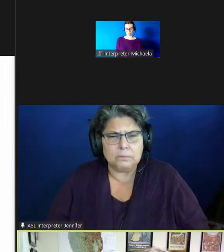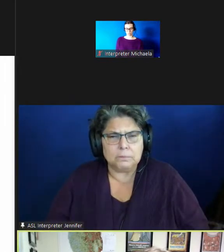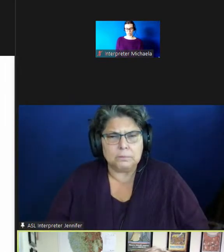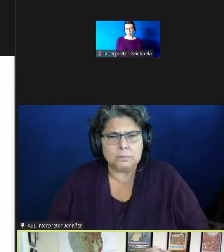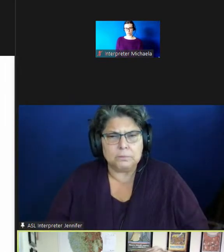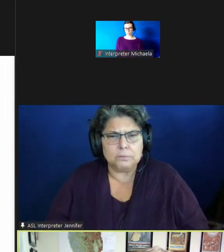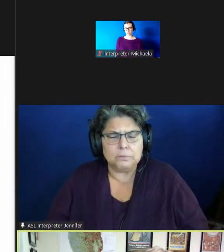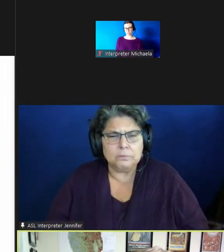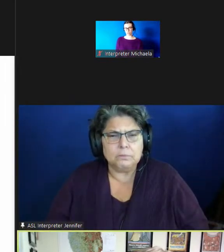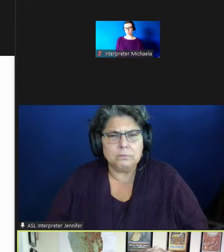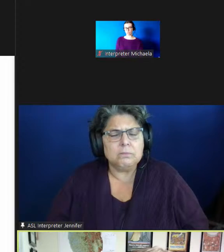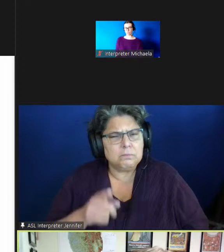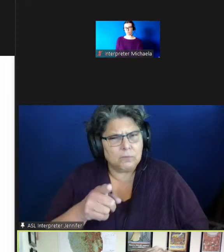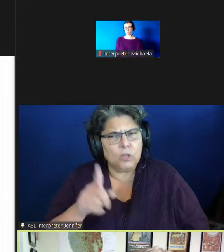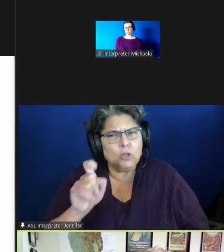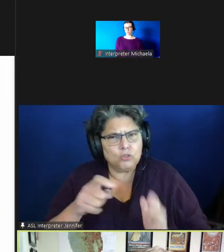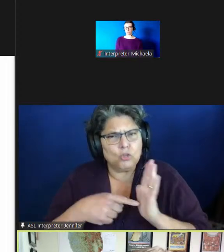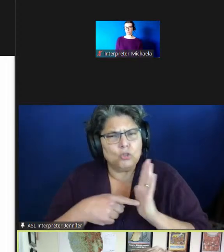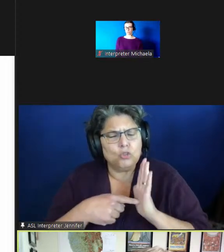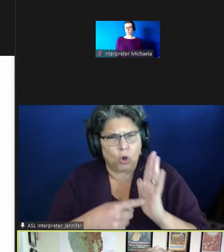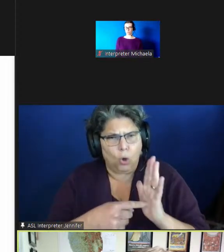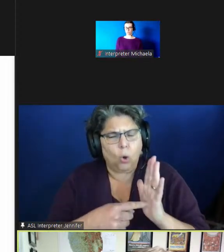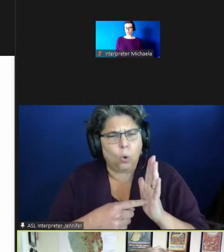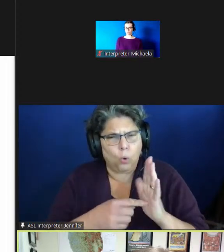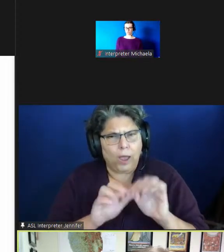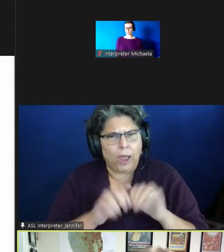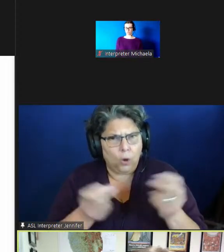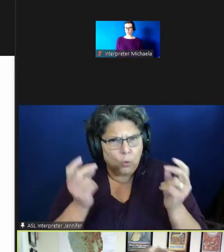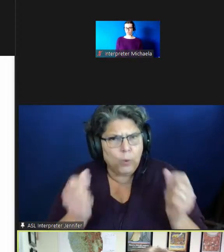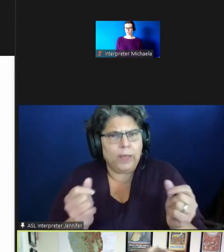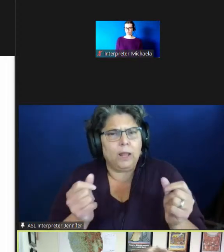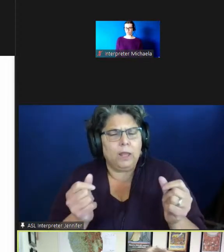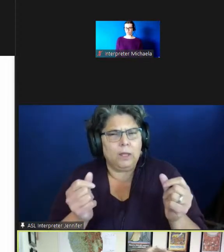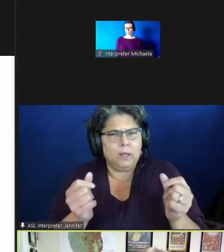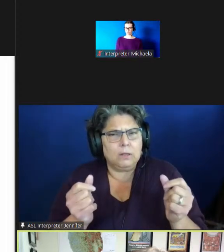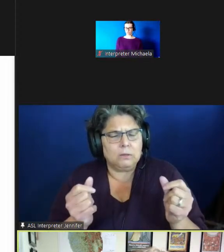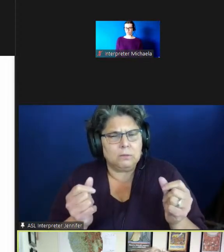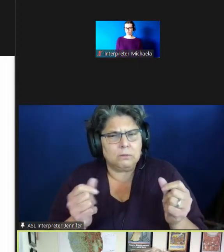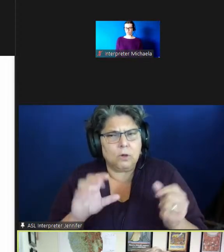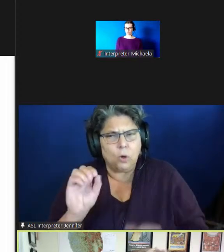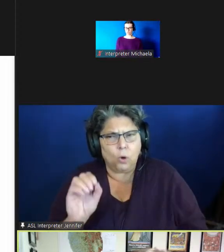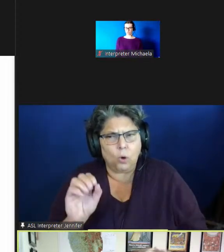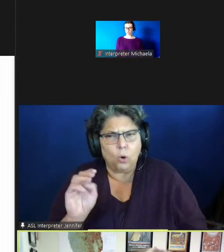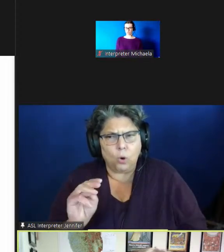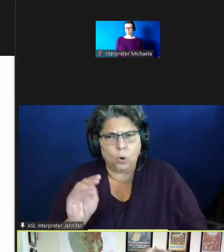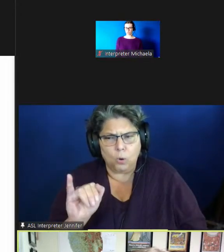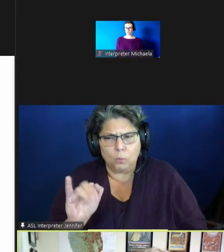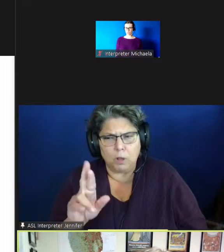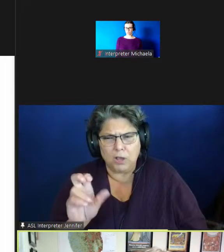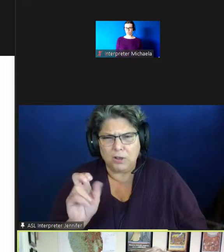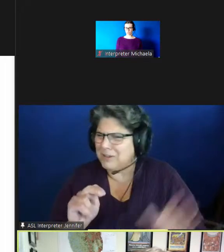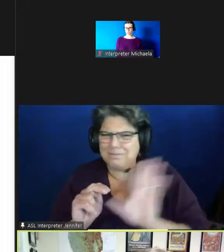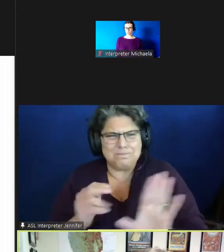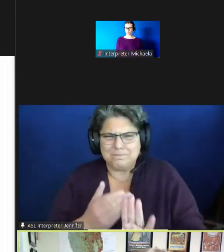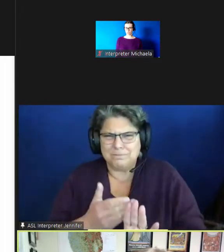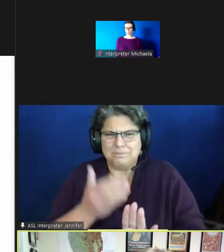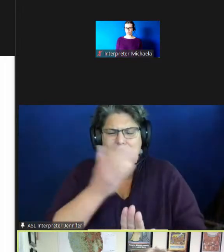This should show how rapidly Omicron, the one before that, I